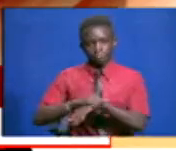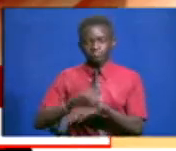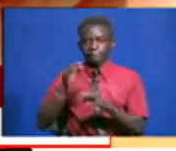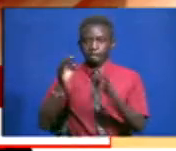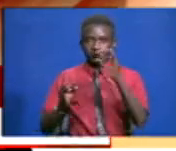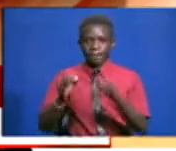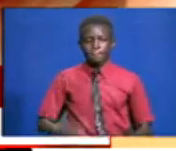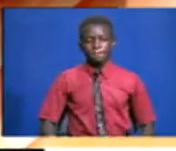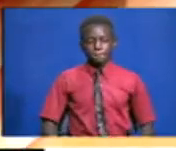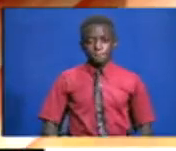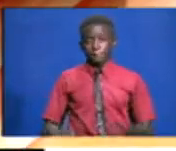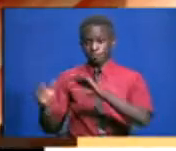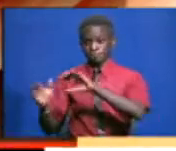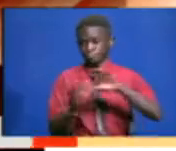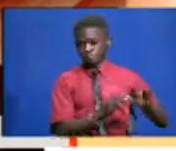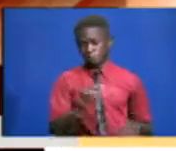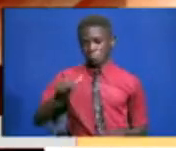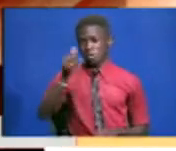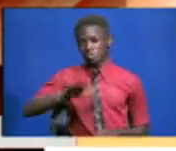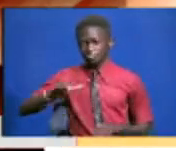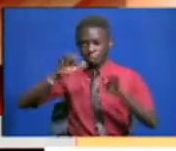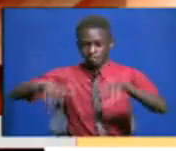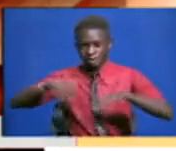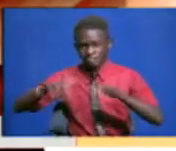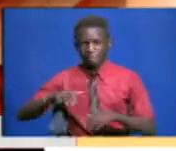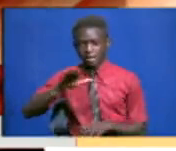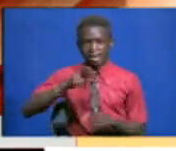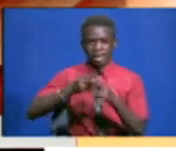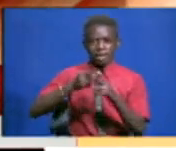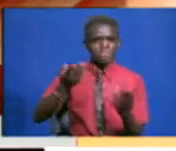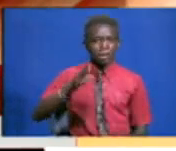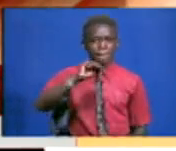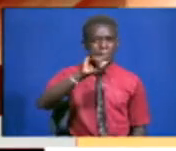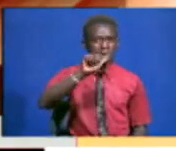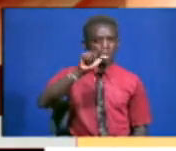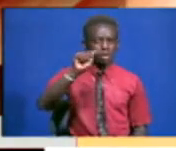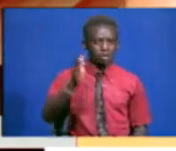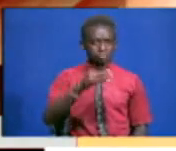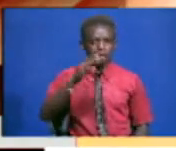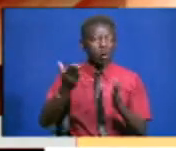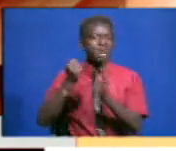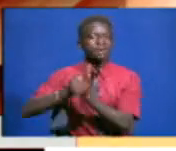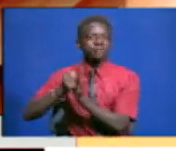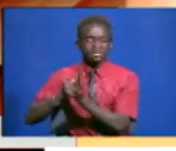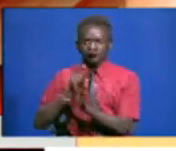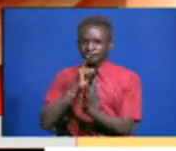Elsewhere, residents of agriculture-rich area of Maella in Naivasha are up in arms over the poor status of